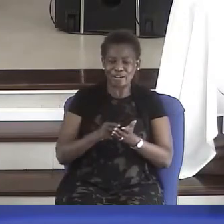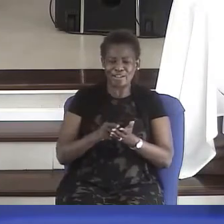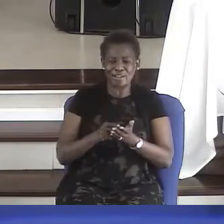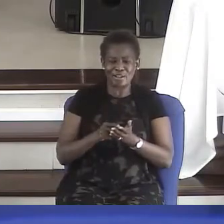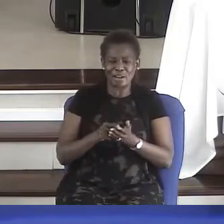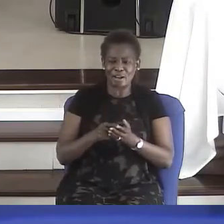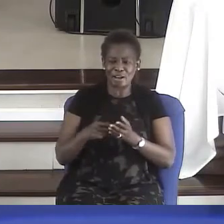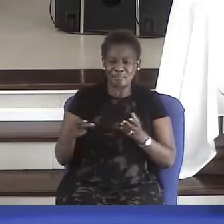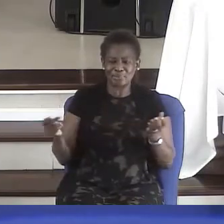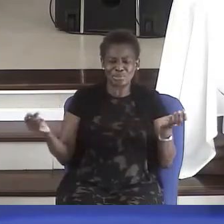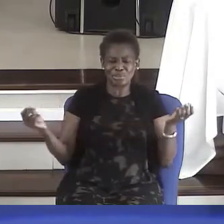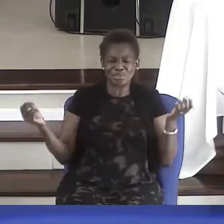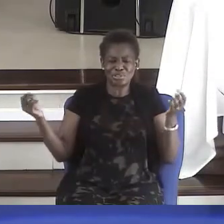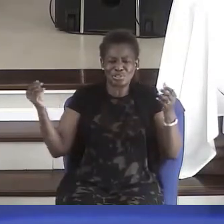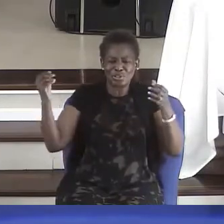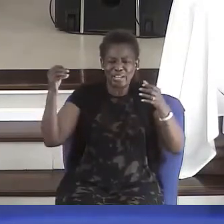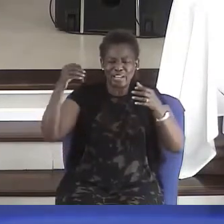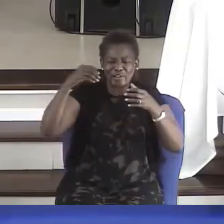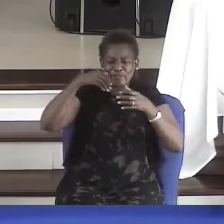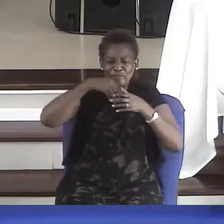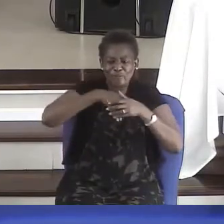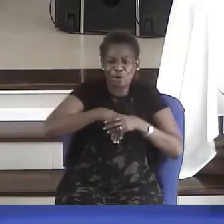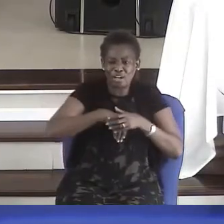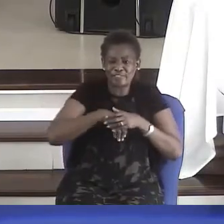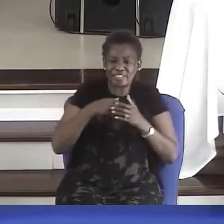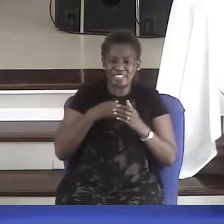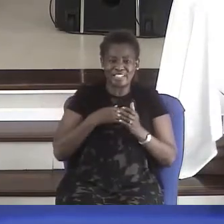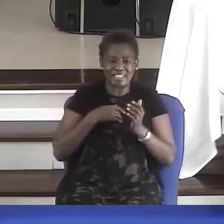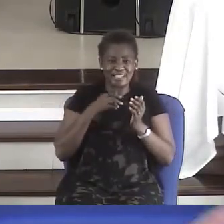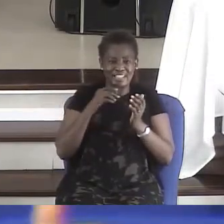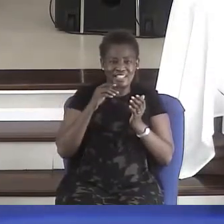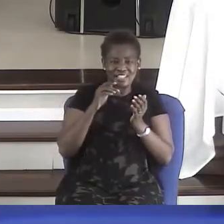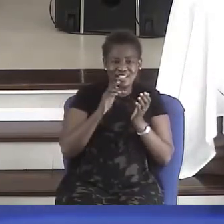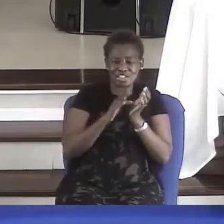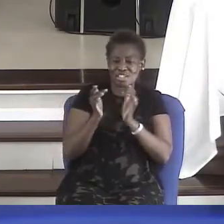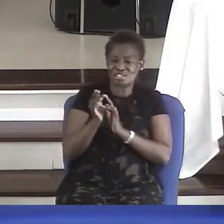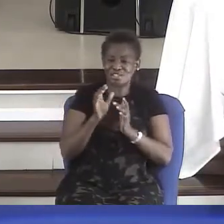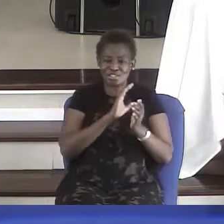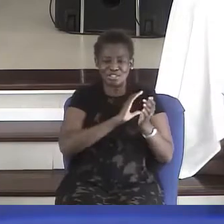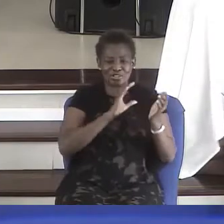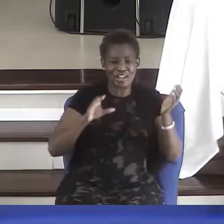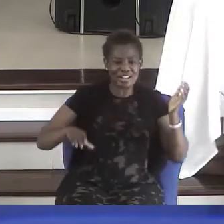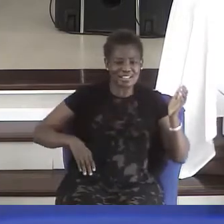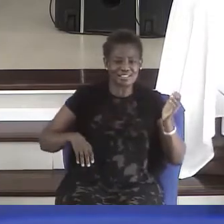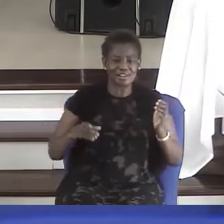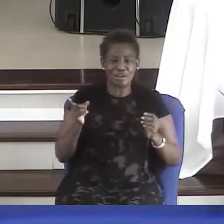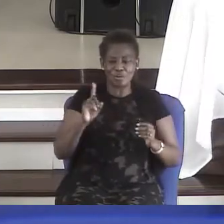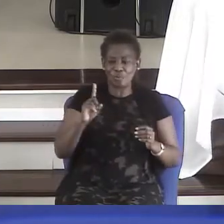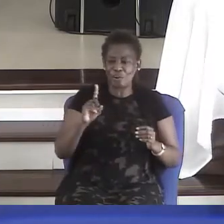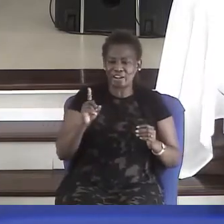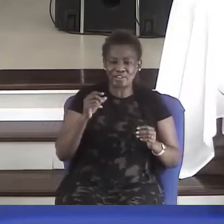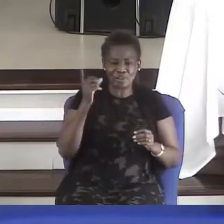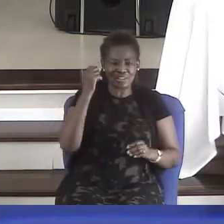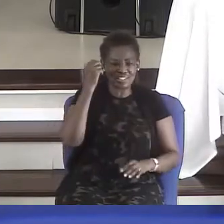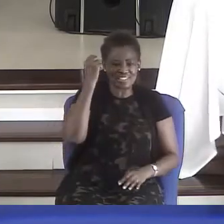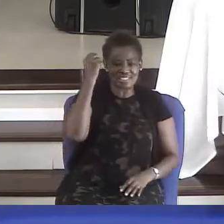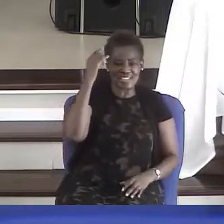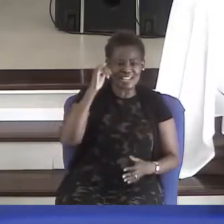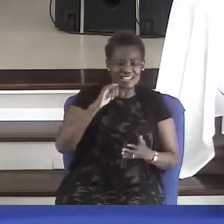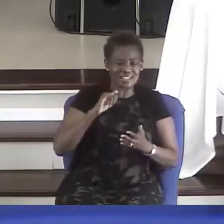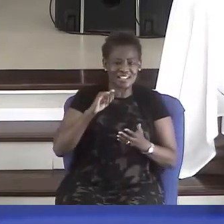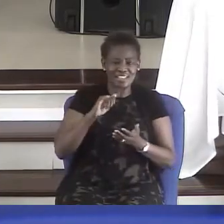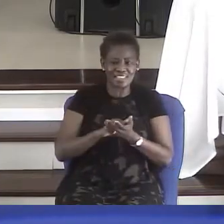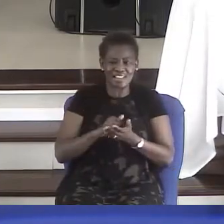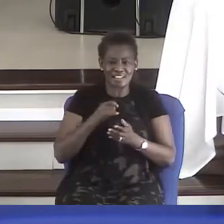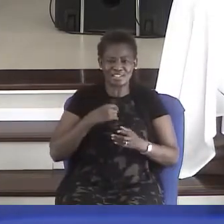immersed into Jesus Christ, where you come to understand, I count all things but loss for